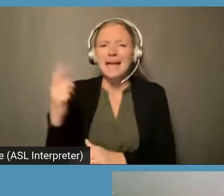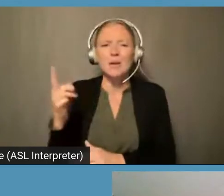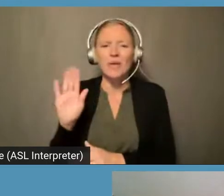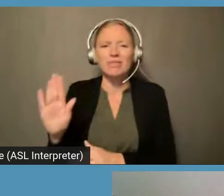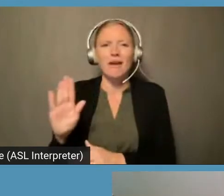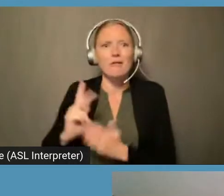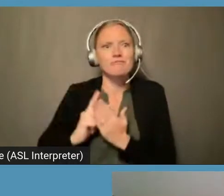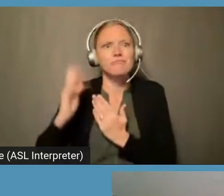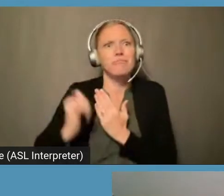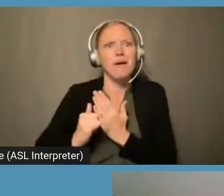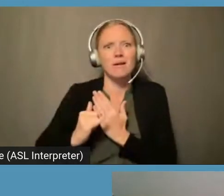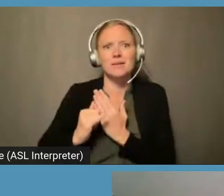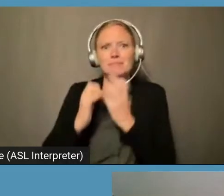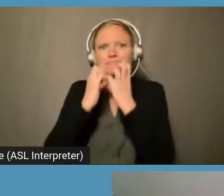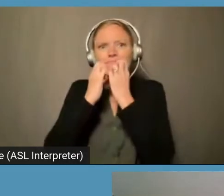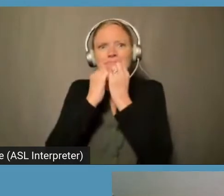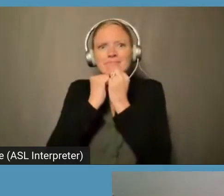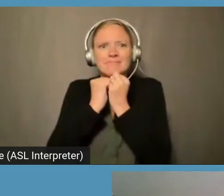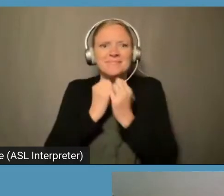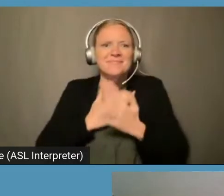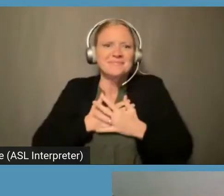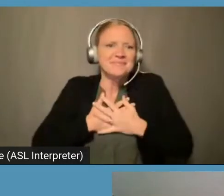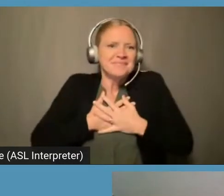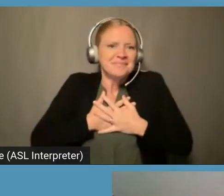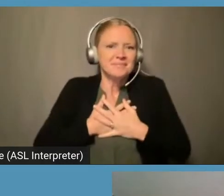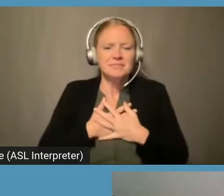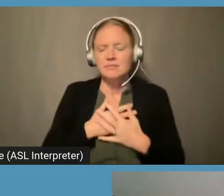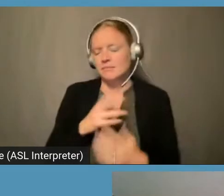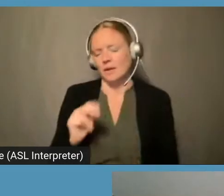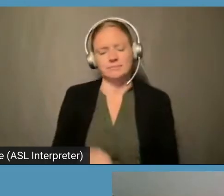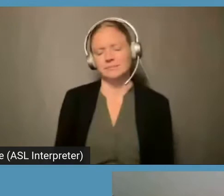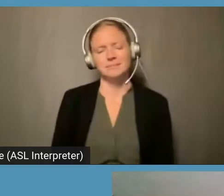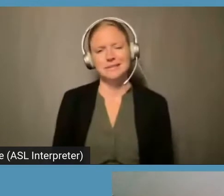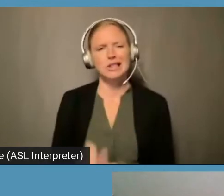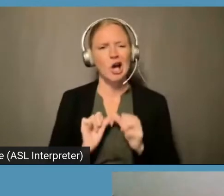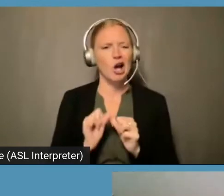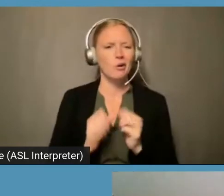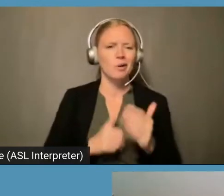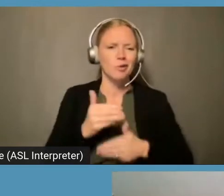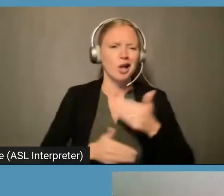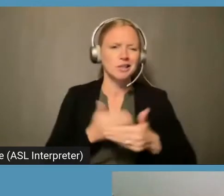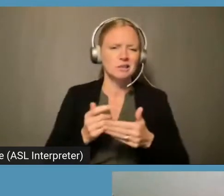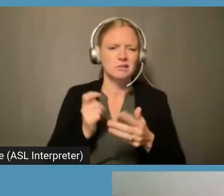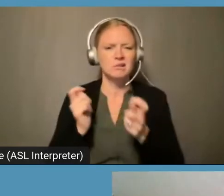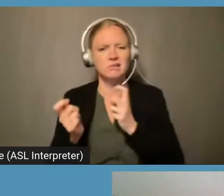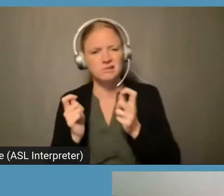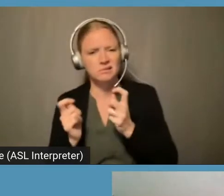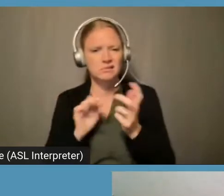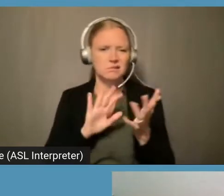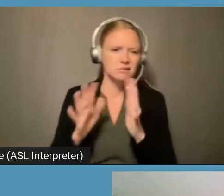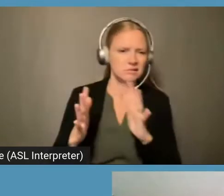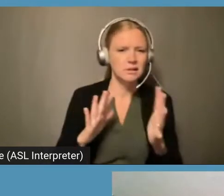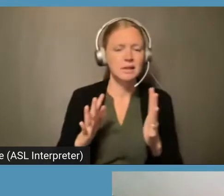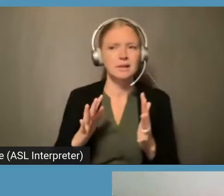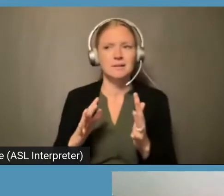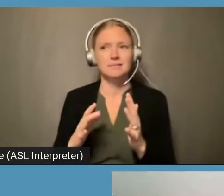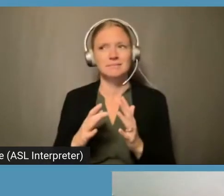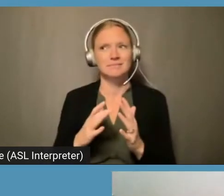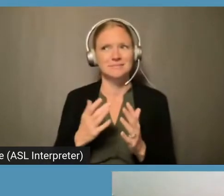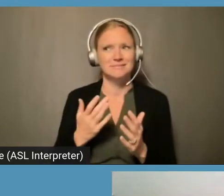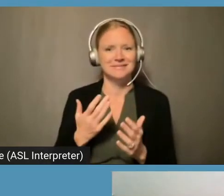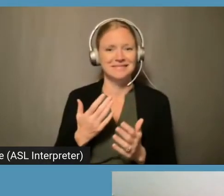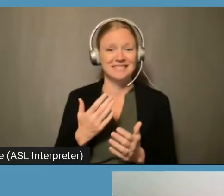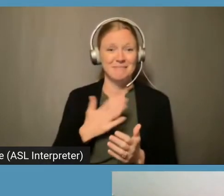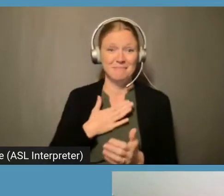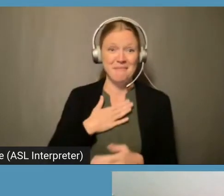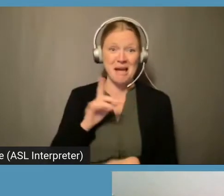it's, kind of an ongoing process. So we do have some questions. Some of them may be mine that I put in there